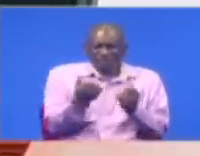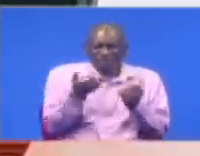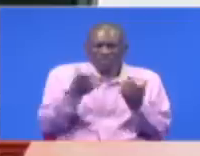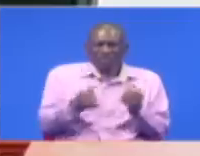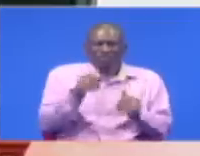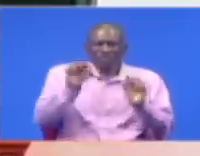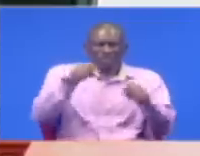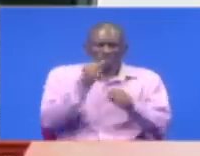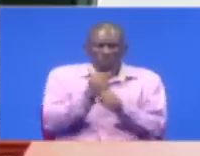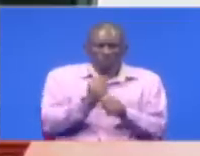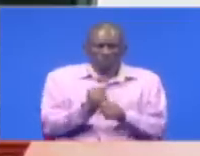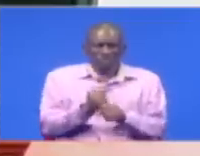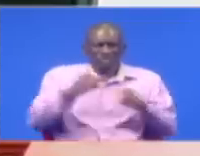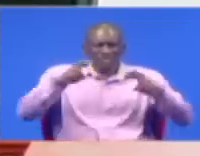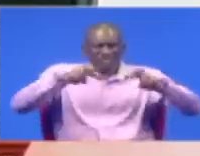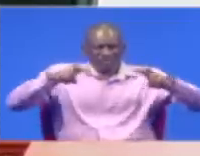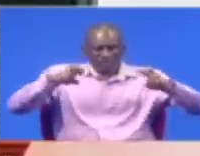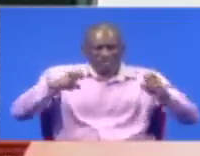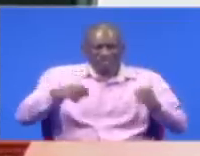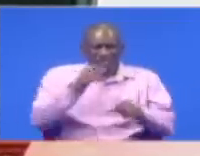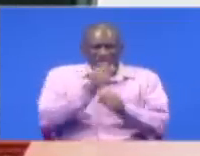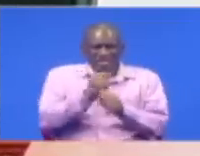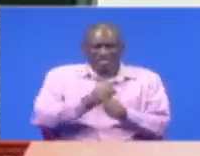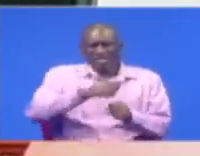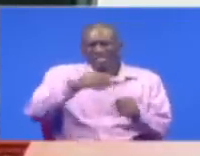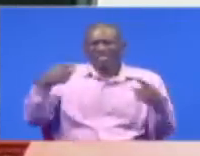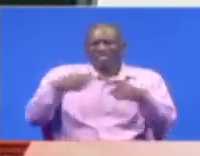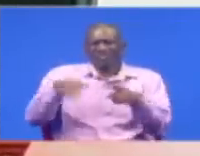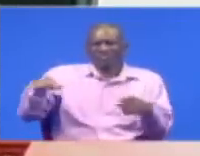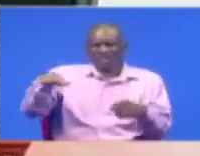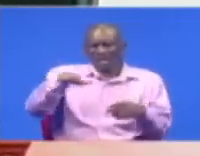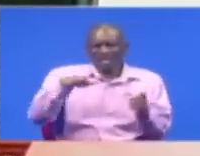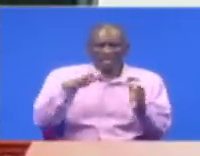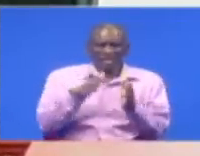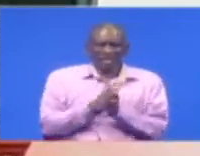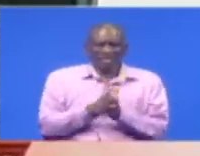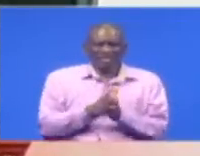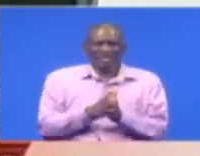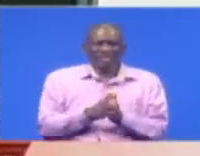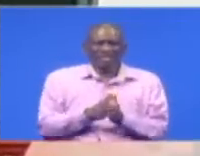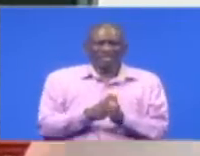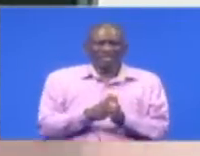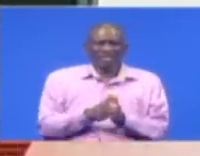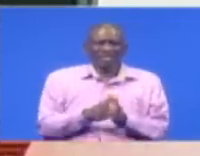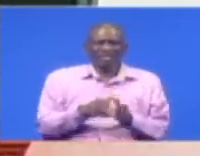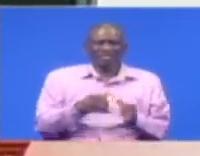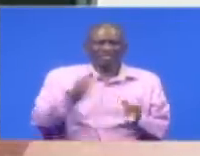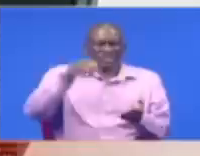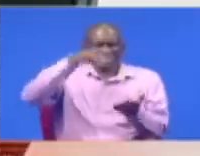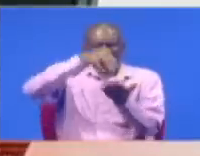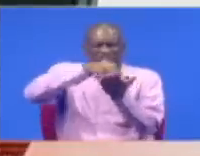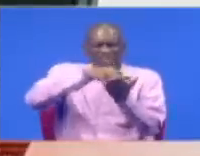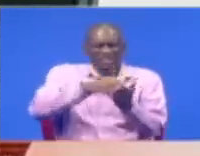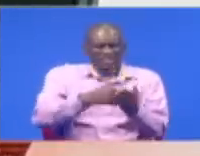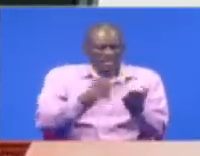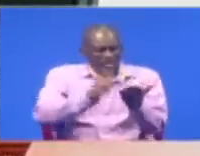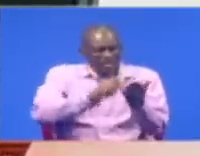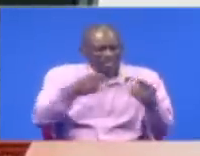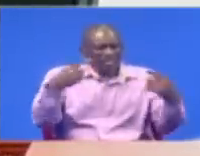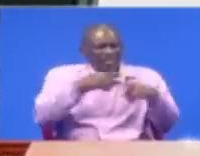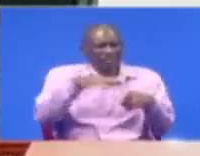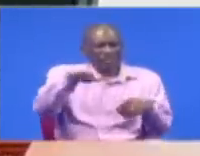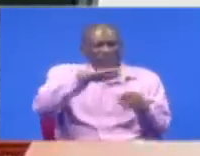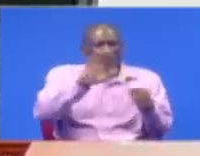do. The investigations are done elsewhere, the indictment, the charges are done elsewhere by